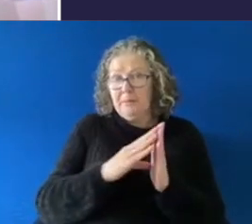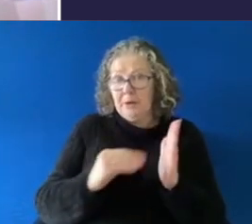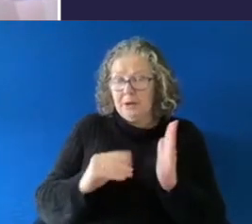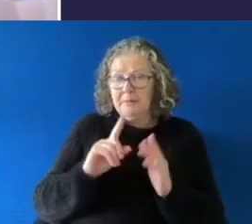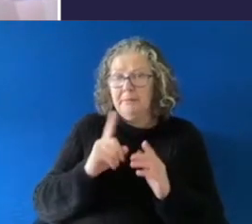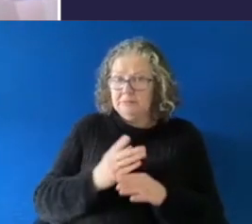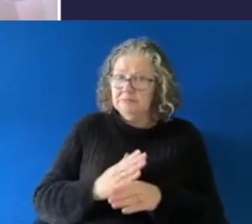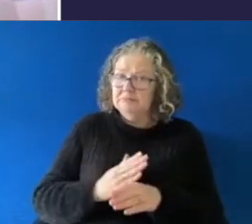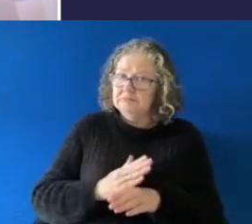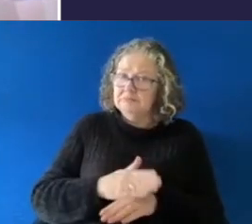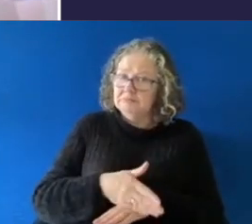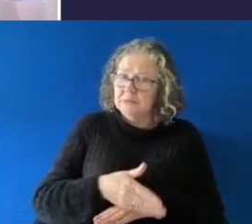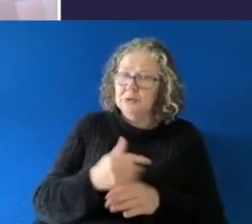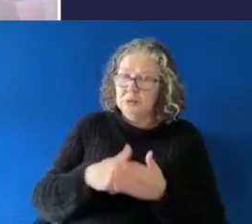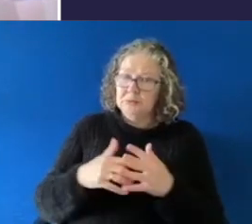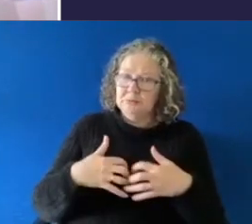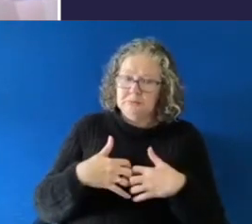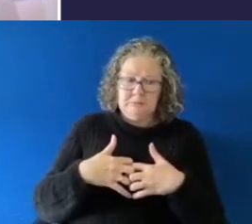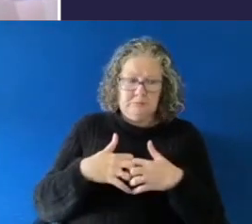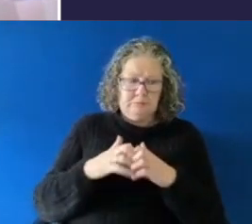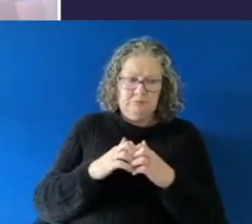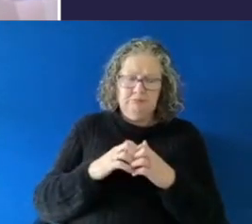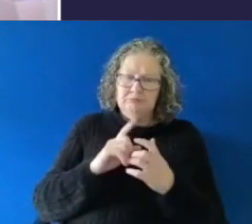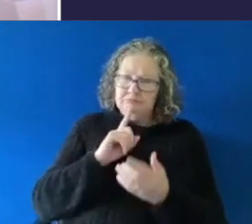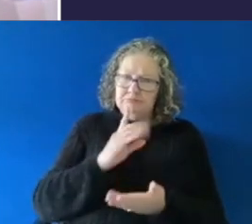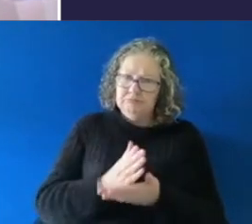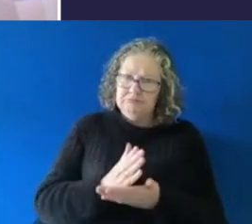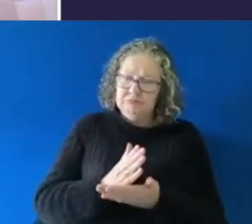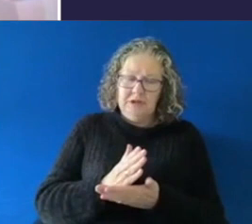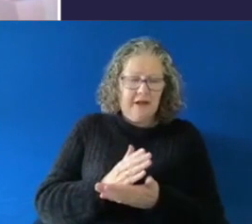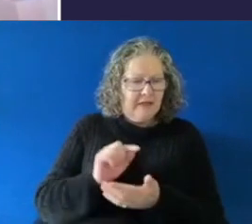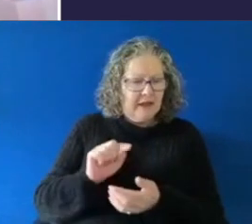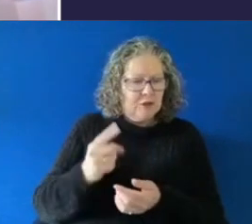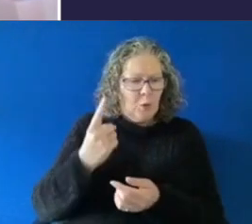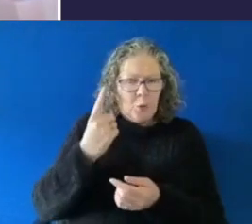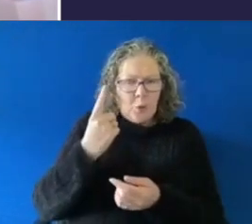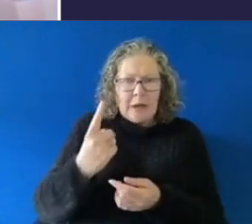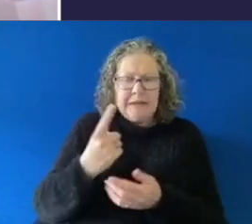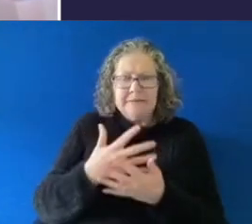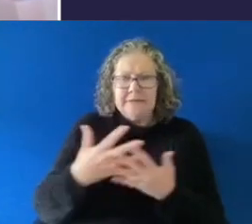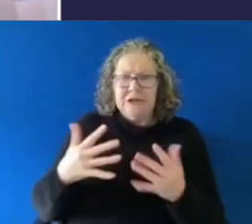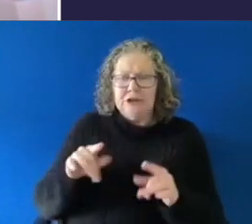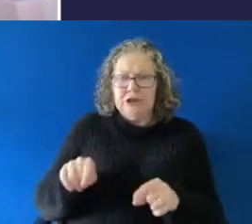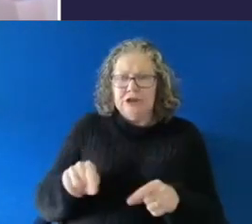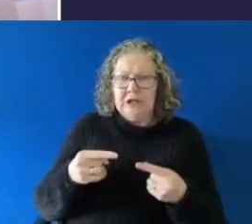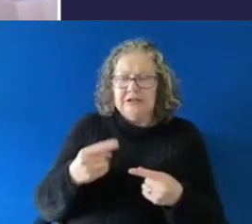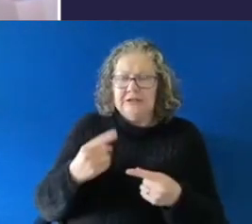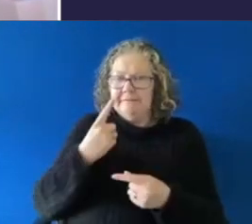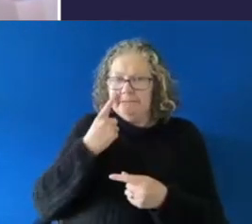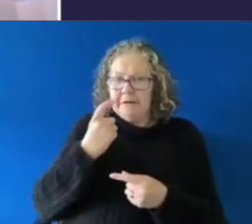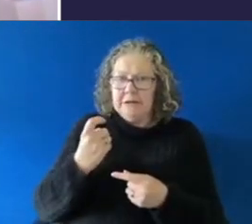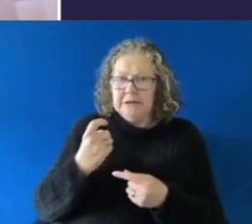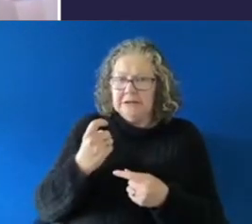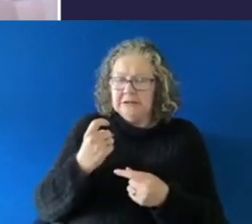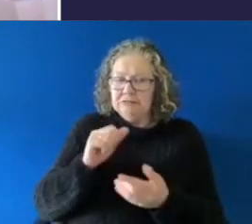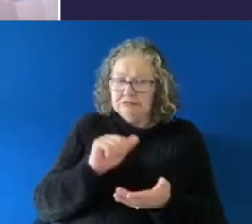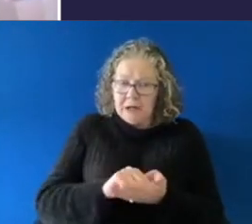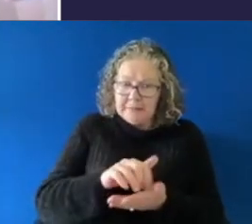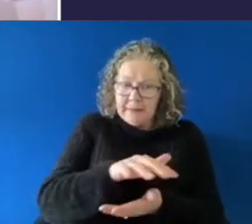lot of work to get it started. I'm not going to deny that. That is one of the challenges, finding the place to be,